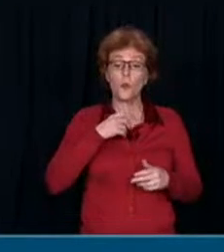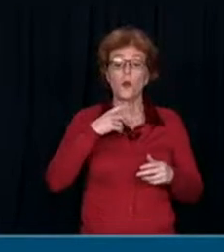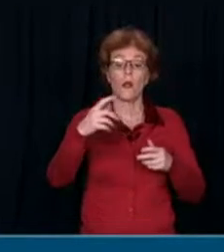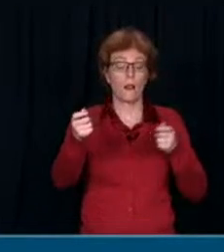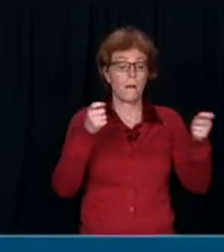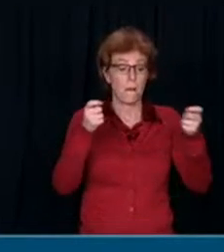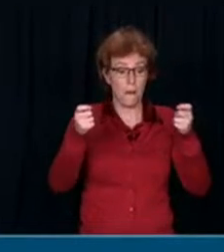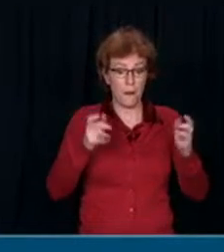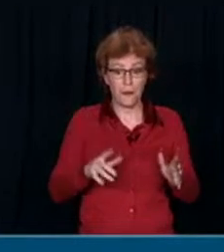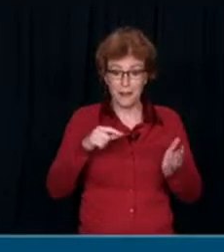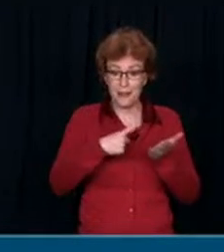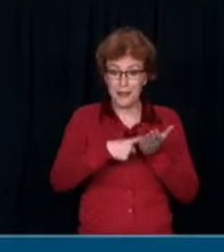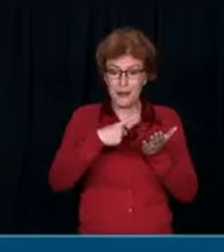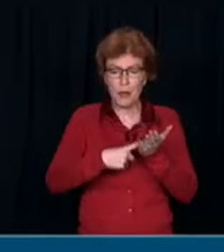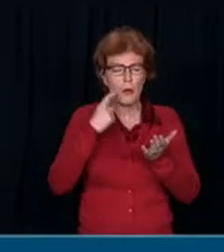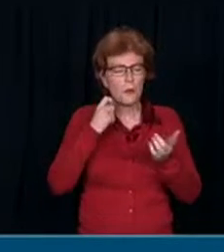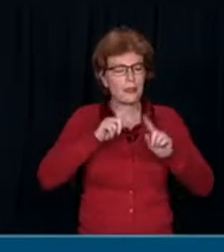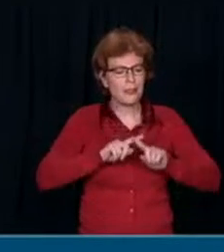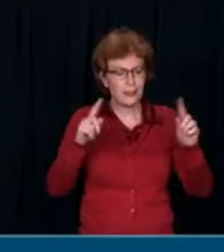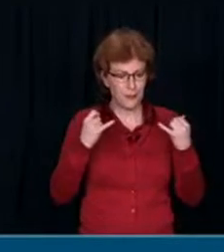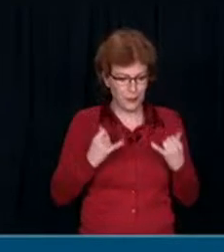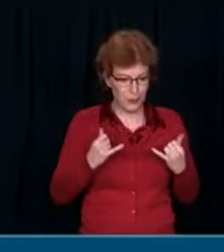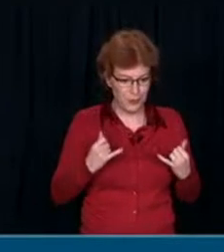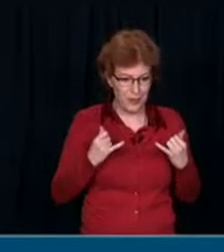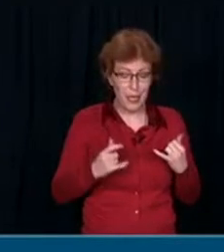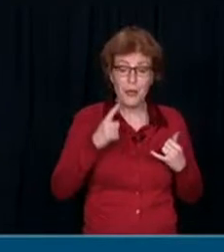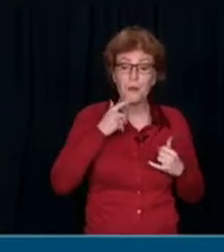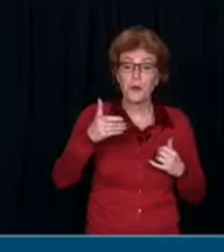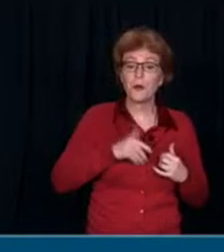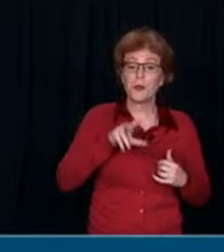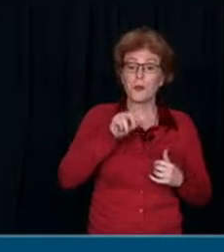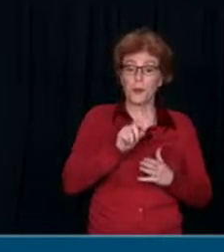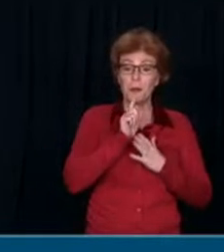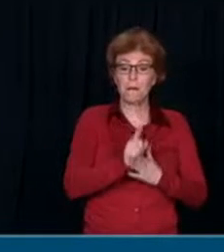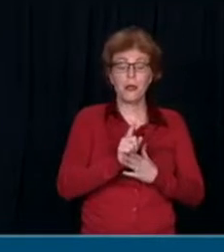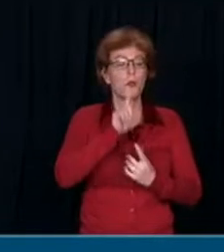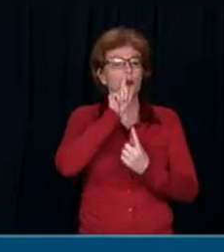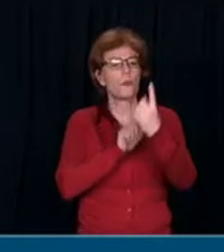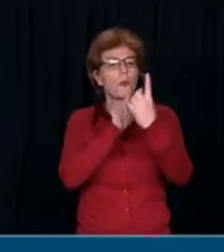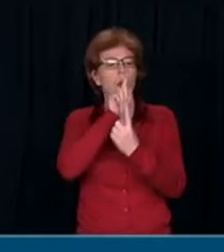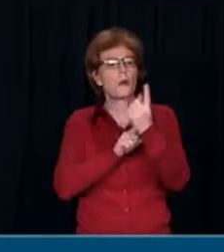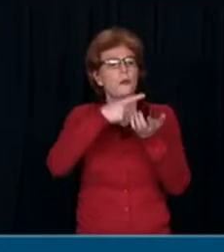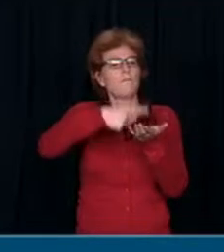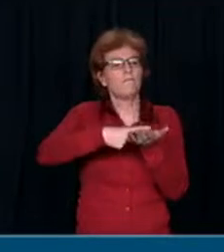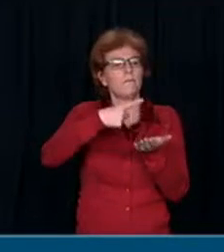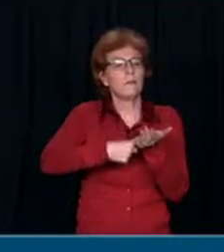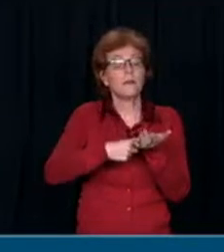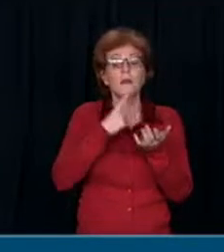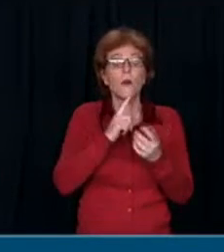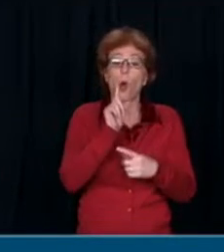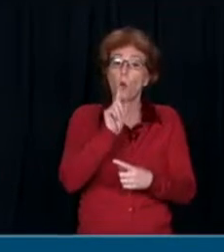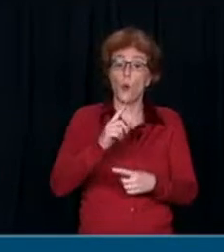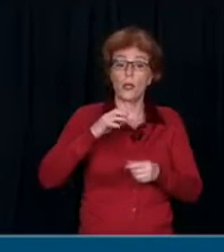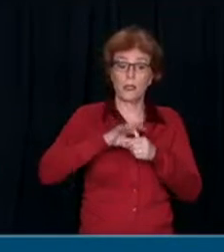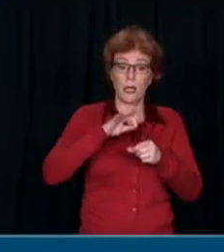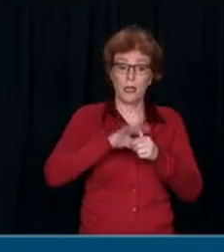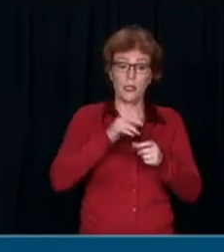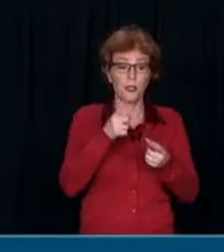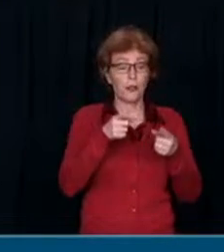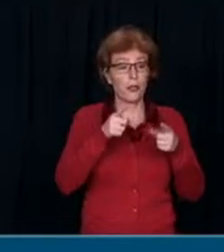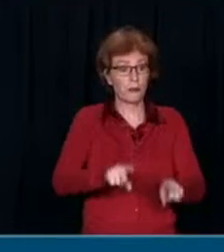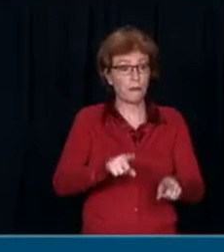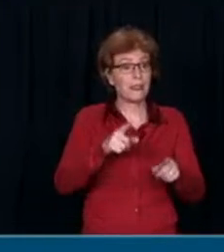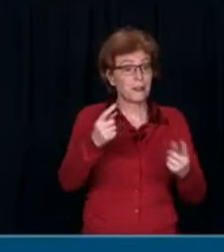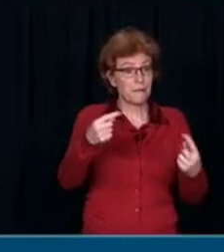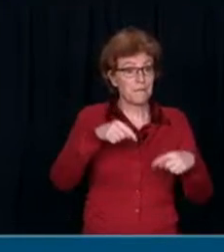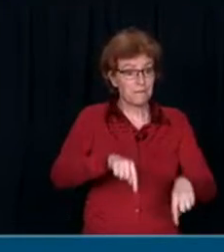Our format is going to be a little different today. We're hosting a 30-minute one-on-one discussion since only one candidate has agreed to